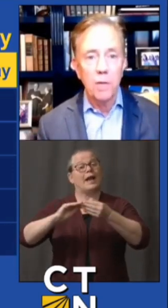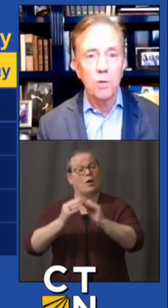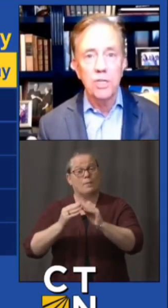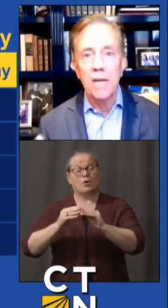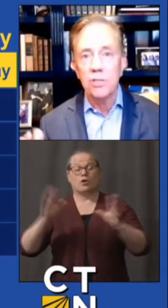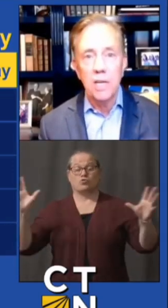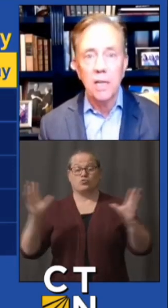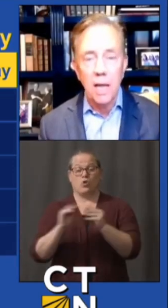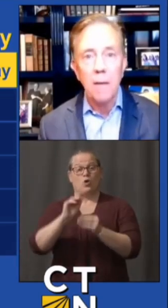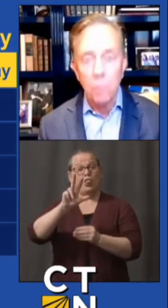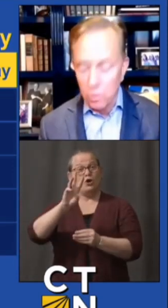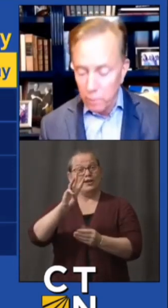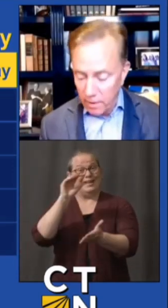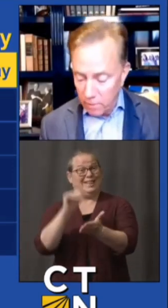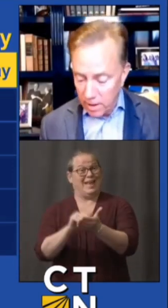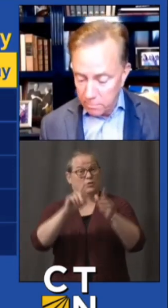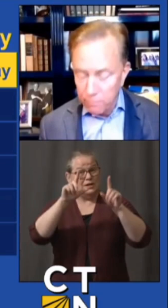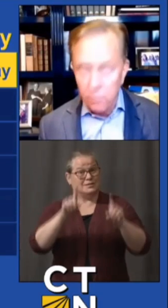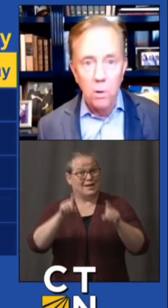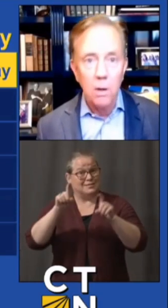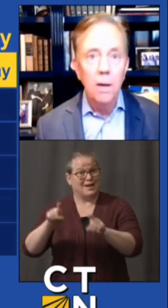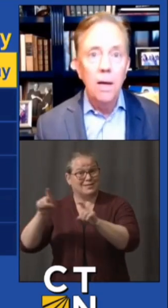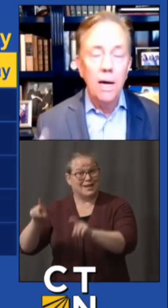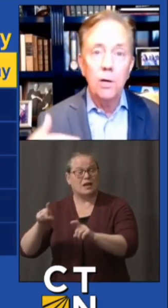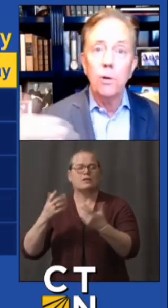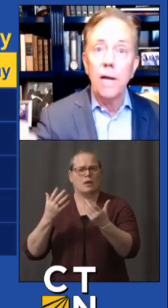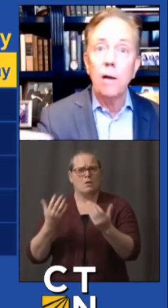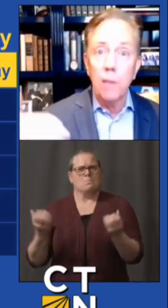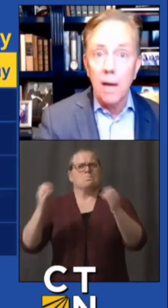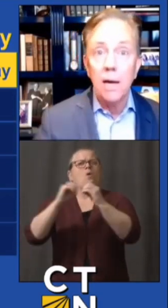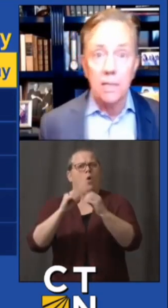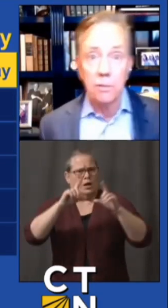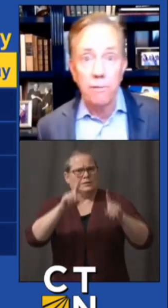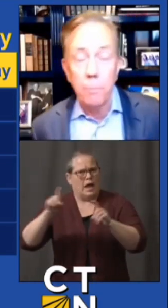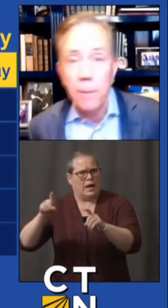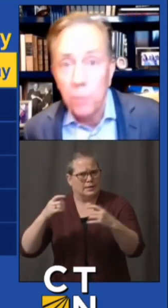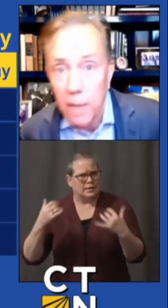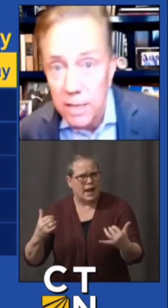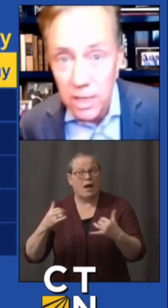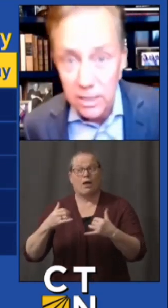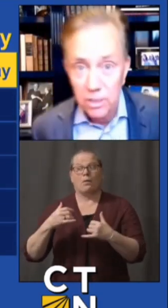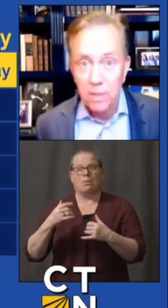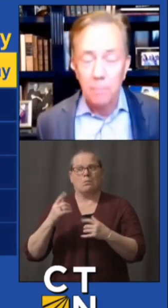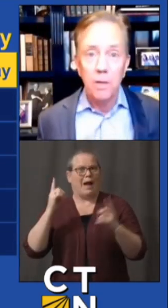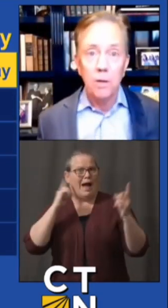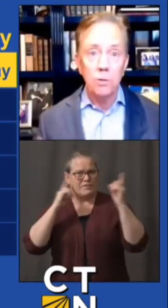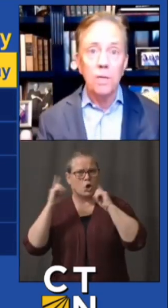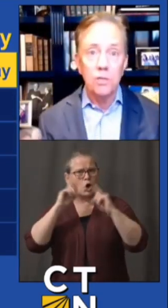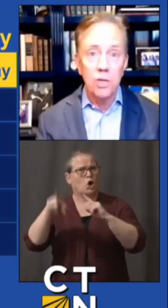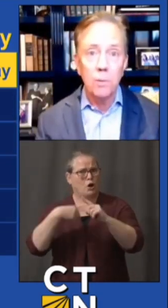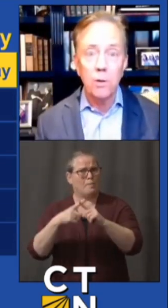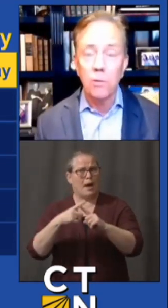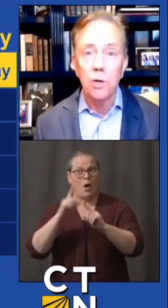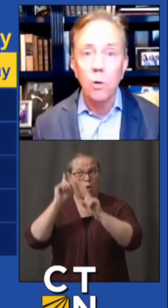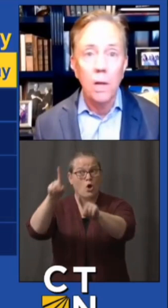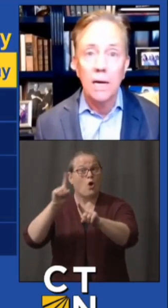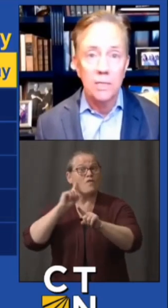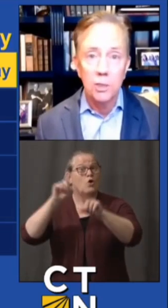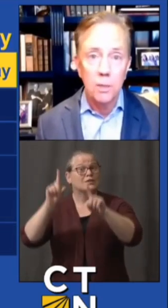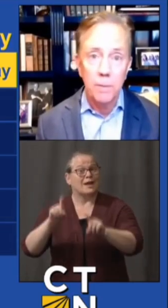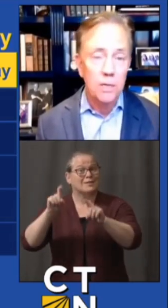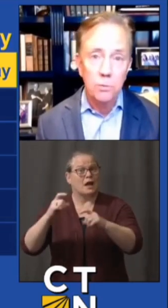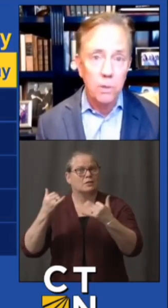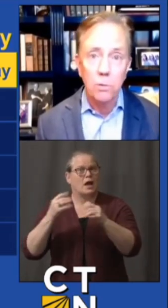obviously we're testing a lot more than we ever have before. I know there are now lines for people to get tested. During the summer, there were no